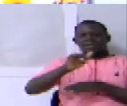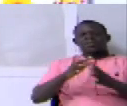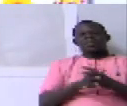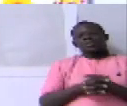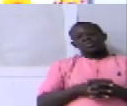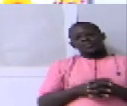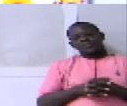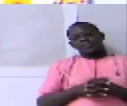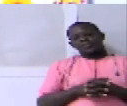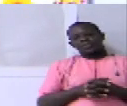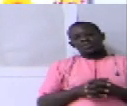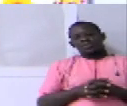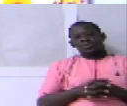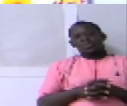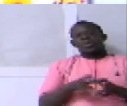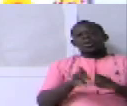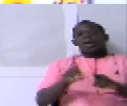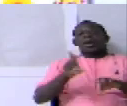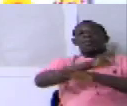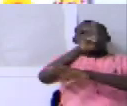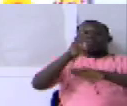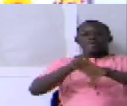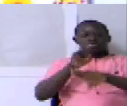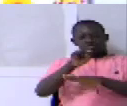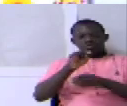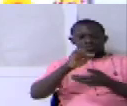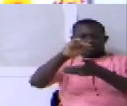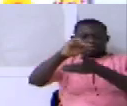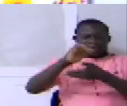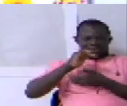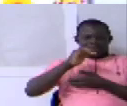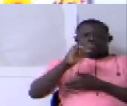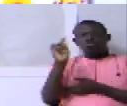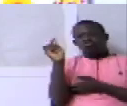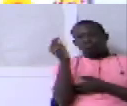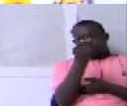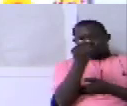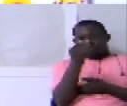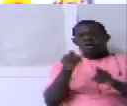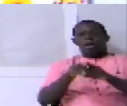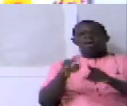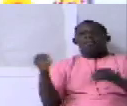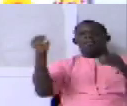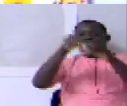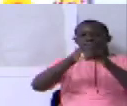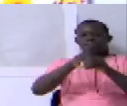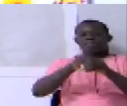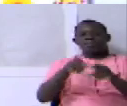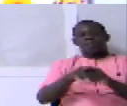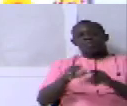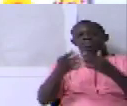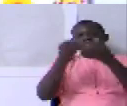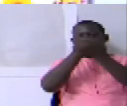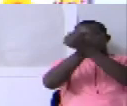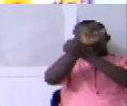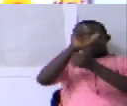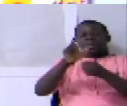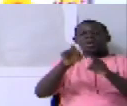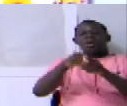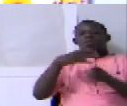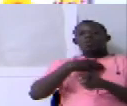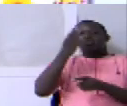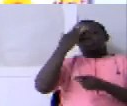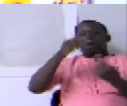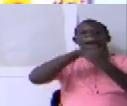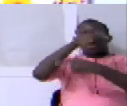kewto. That is where you receive new convict prisoners. Yes, we would. How about inside main yard?